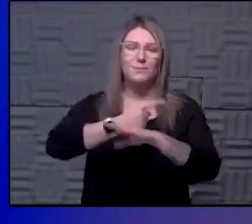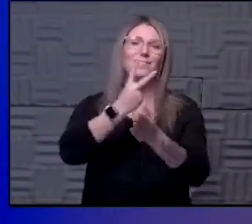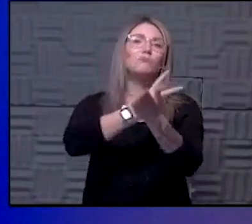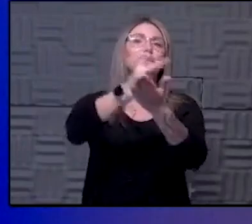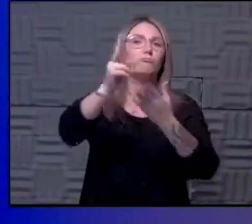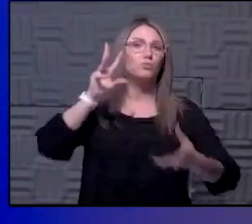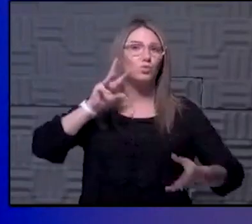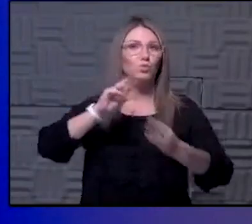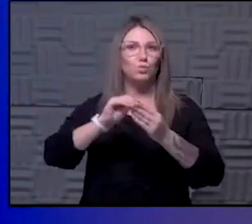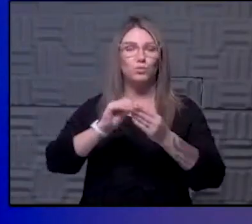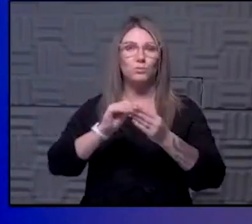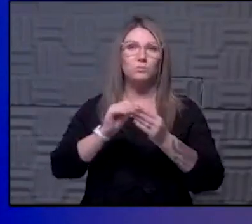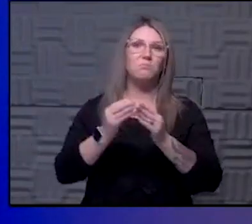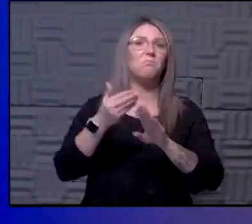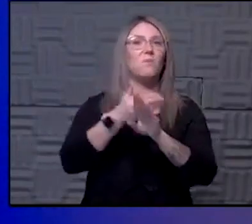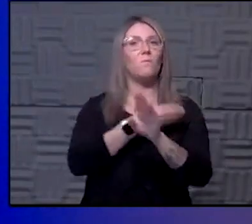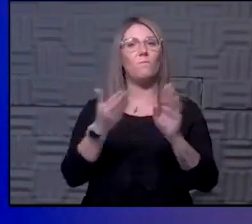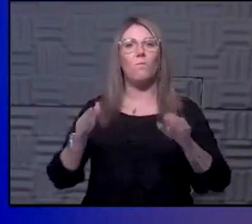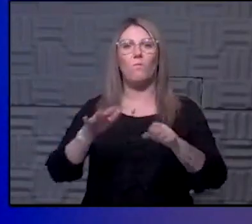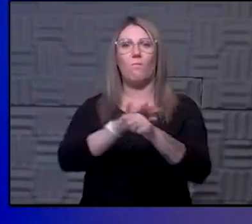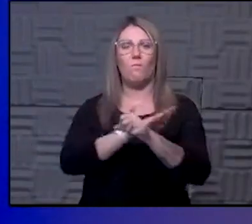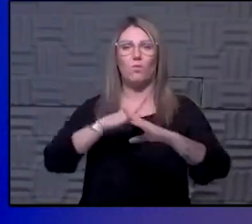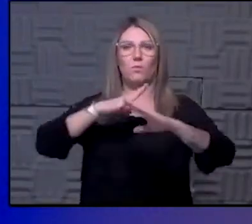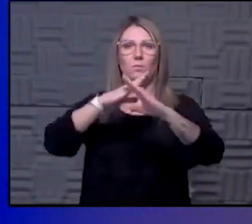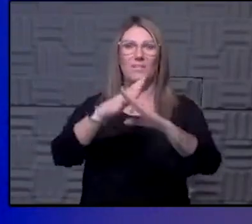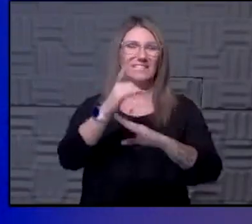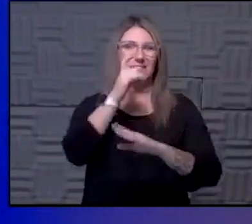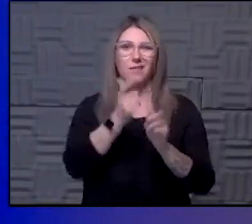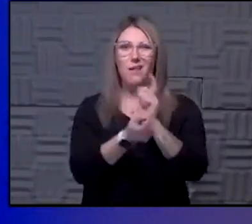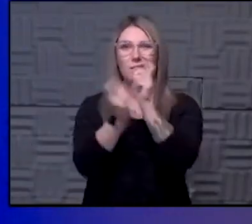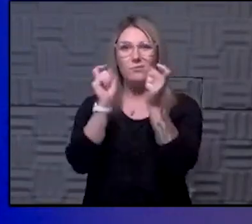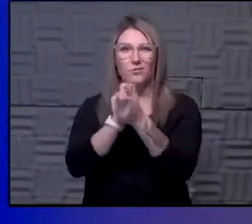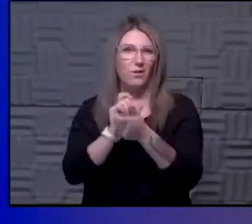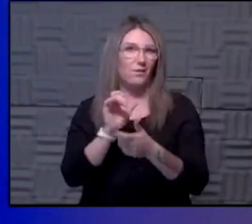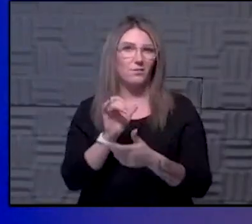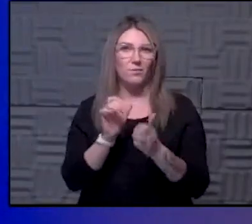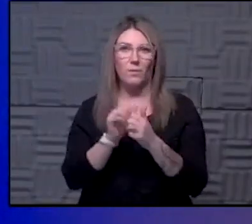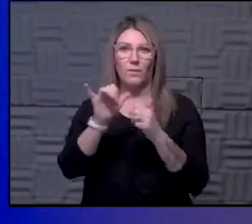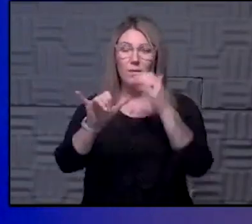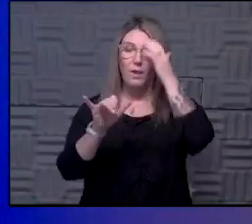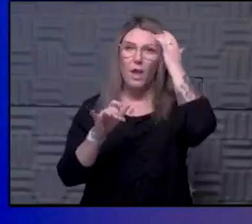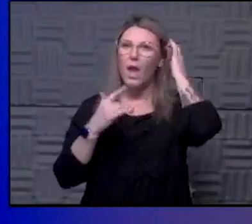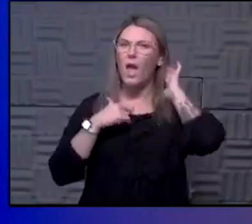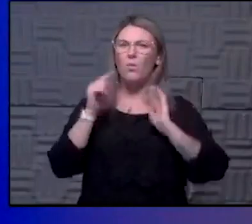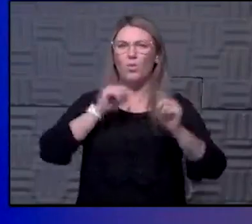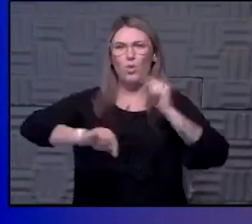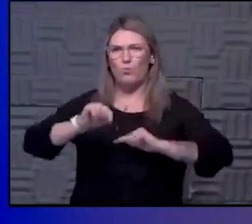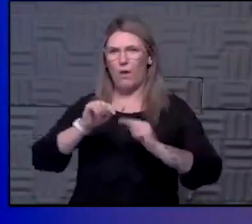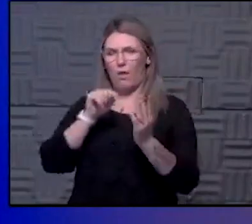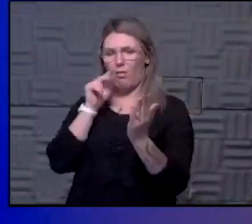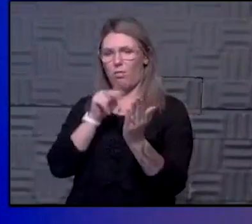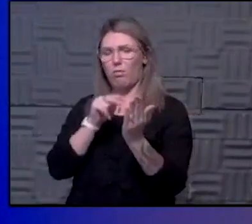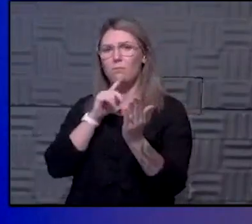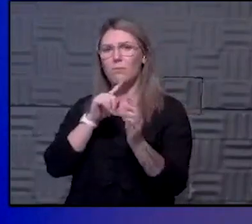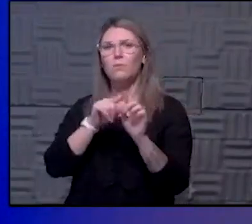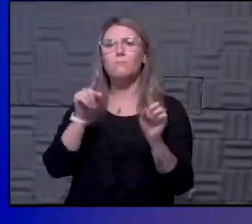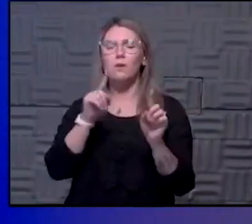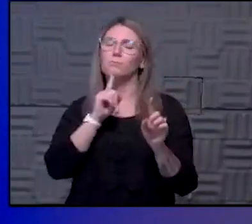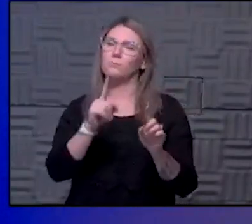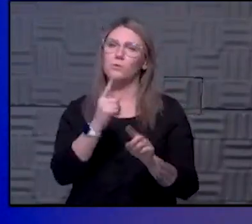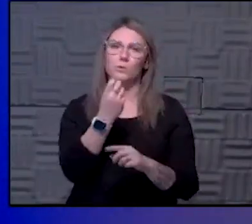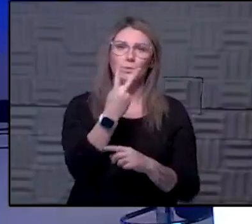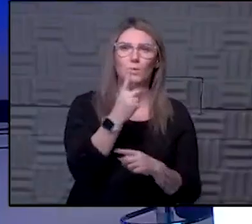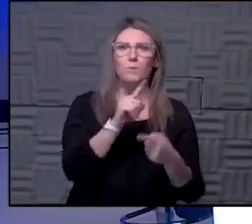yourself, fully protected. So I don't think there's much change with that. I'll go back and look, but it's really at that 12 to 14 day